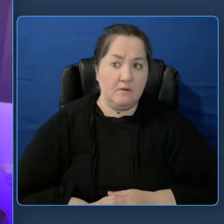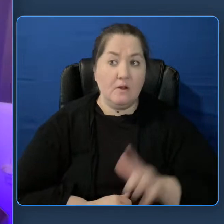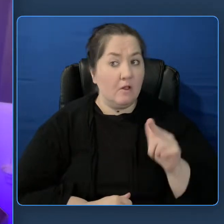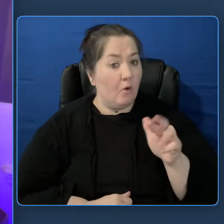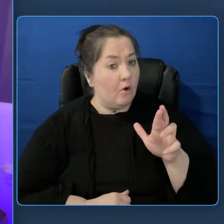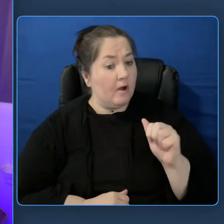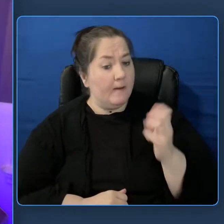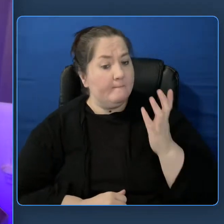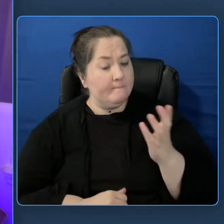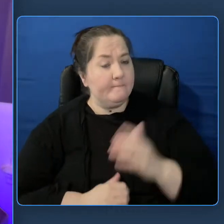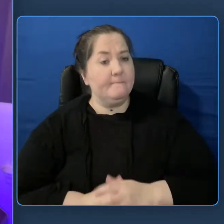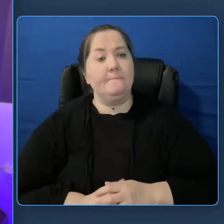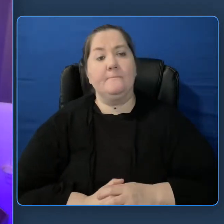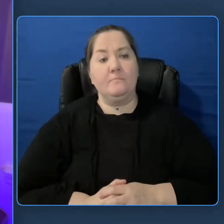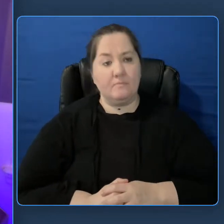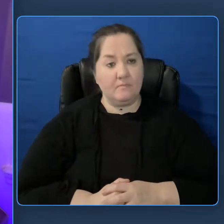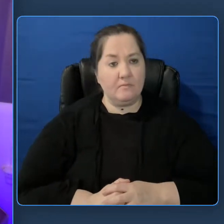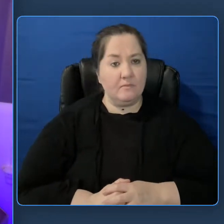Laura?